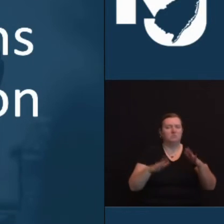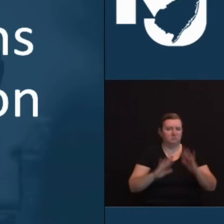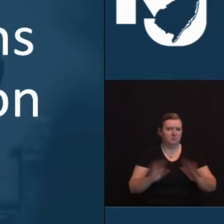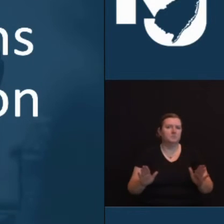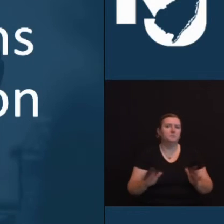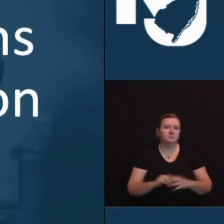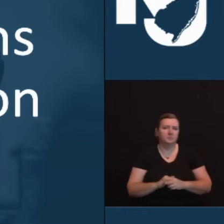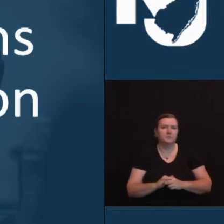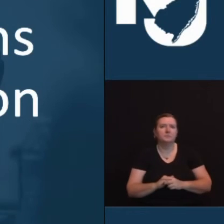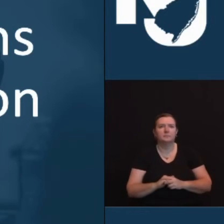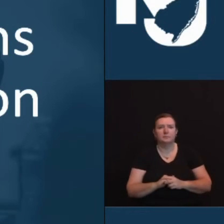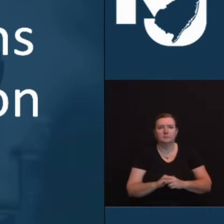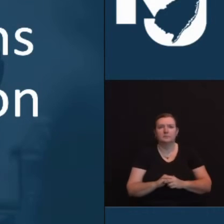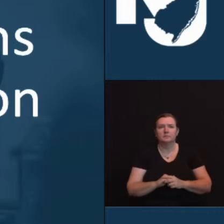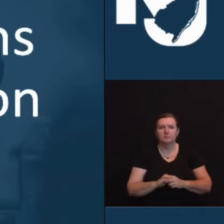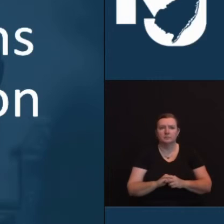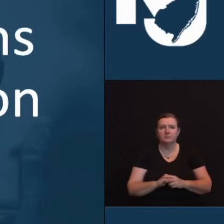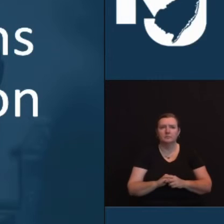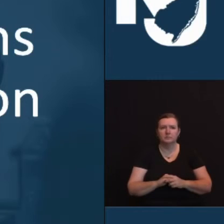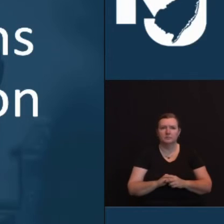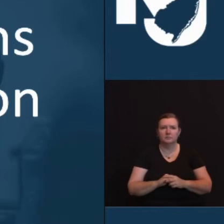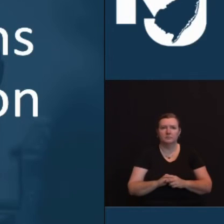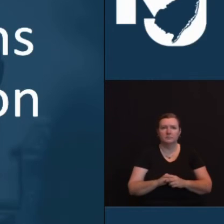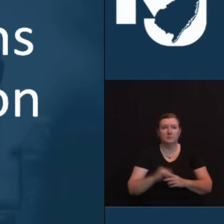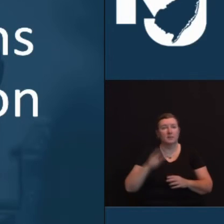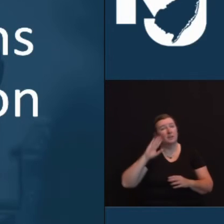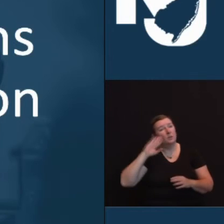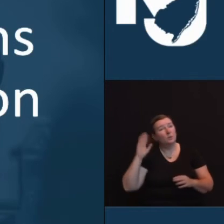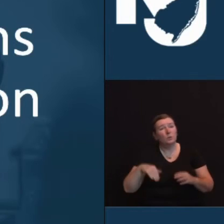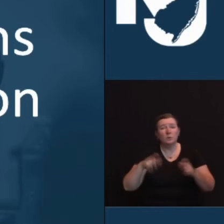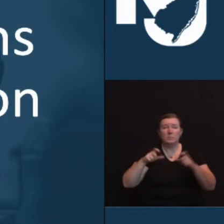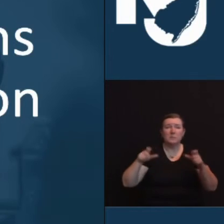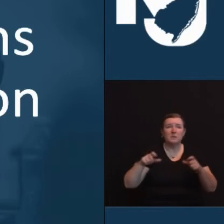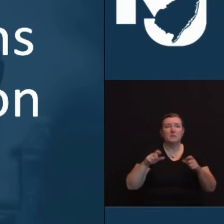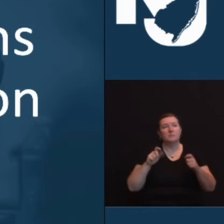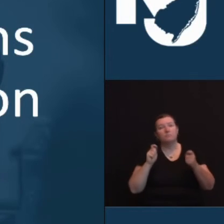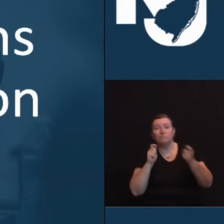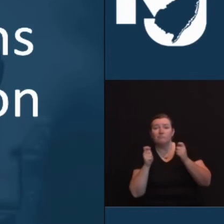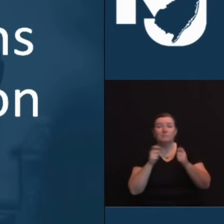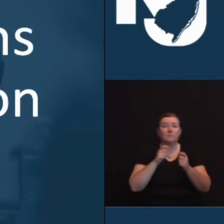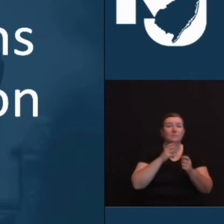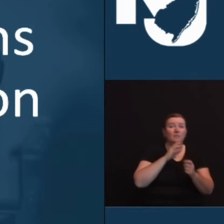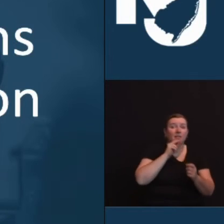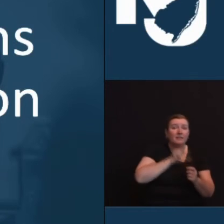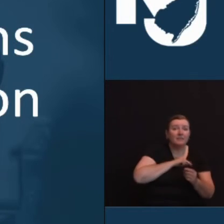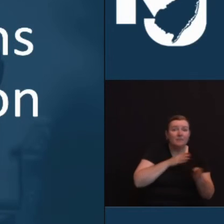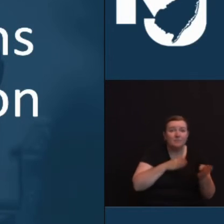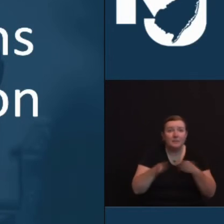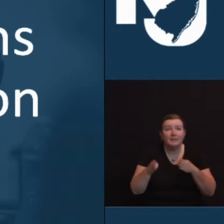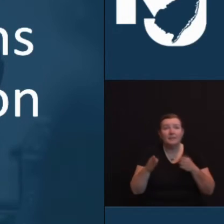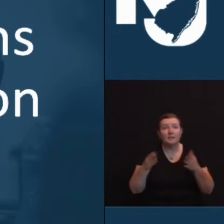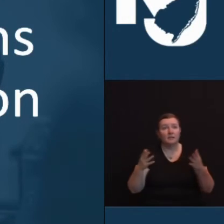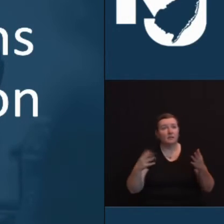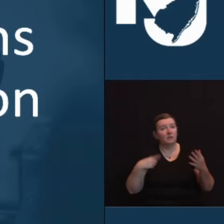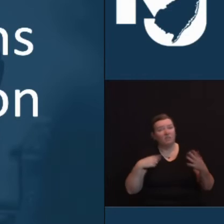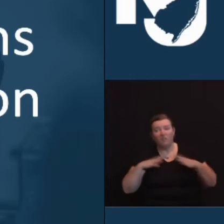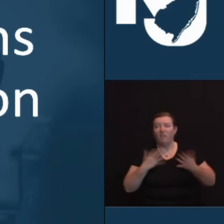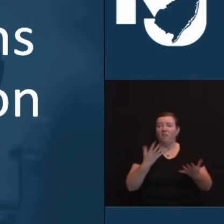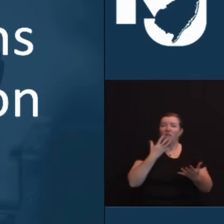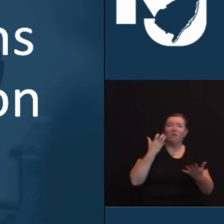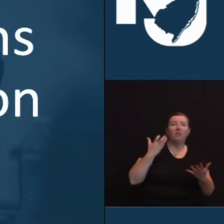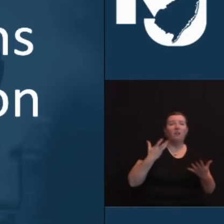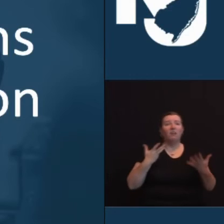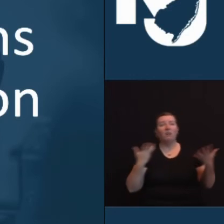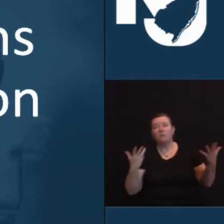will cause some people to readjust their Thanksgiving plans, and I understand why there might be frustration with this step. But as we